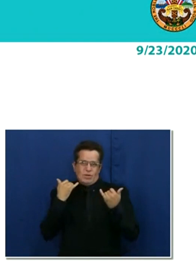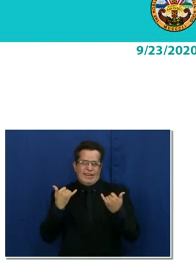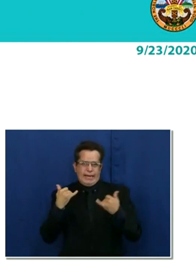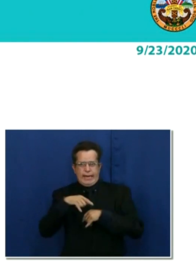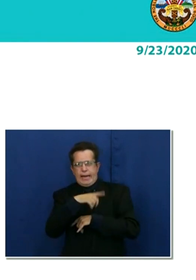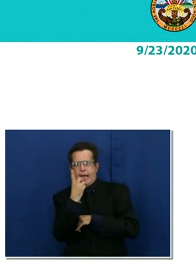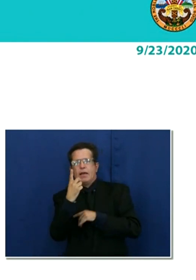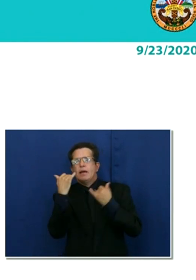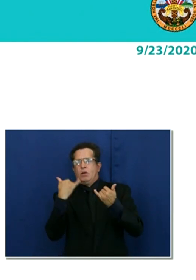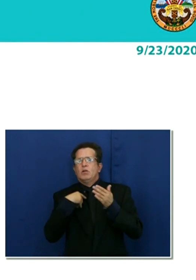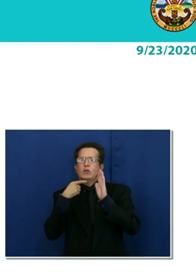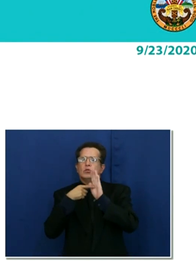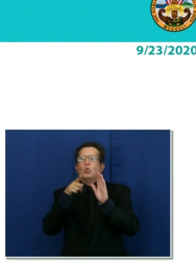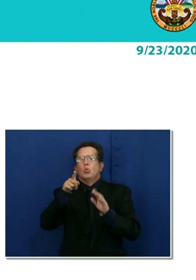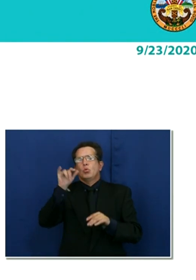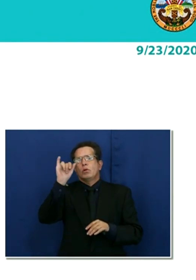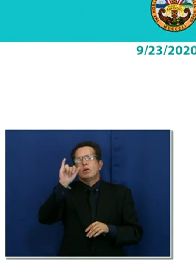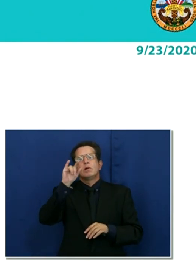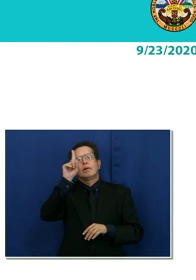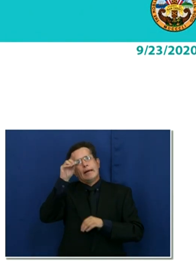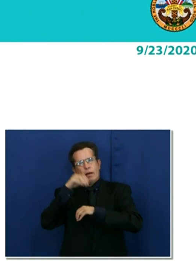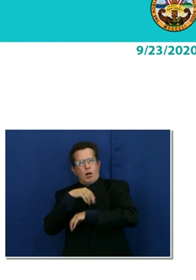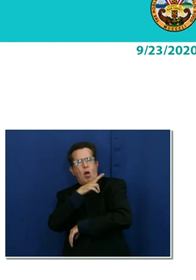review COVID-19 demographics related to